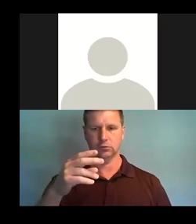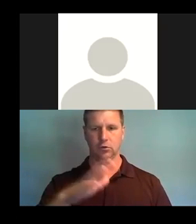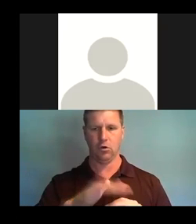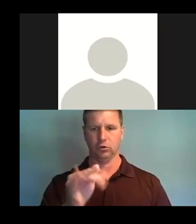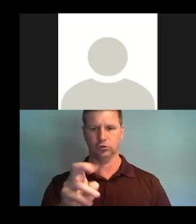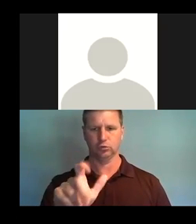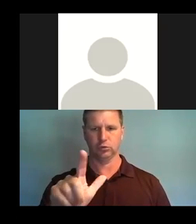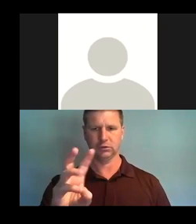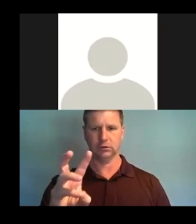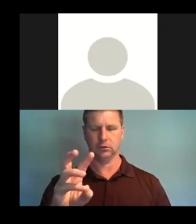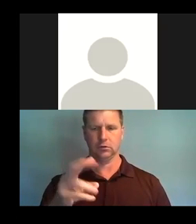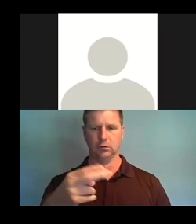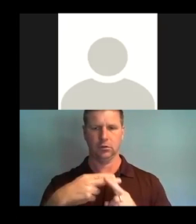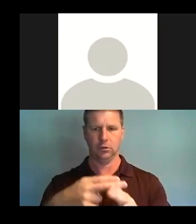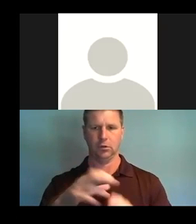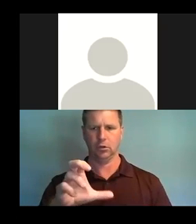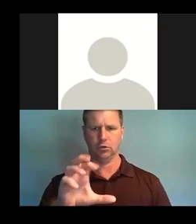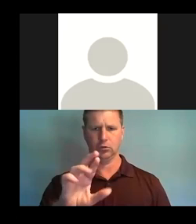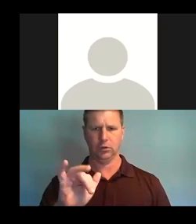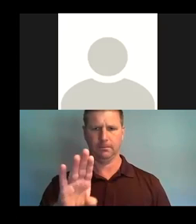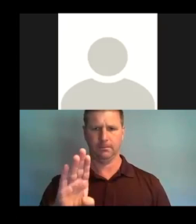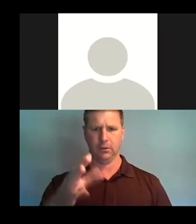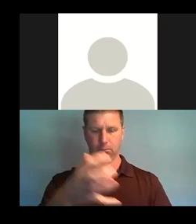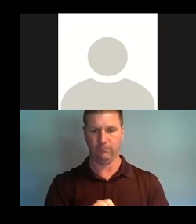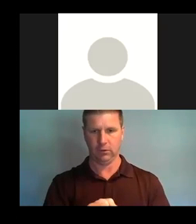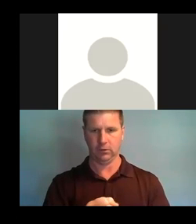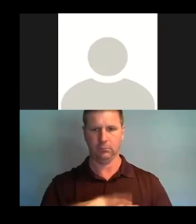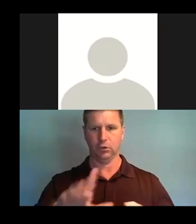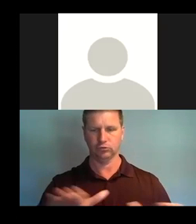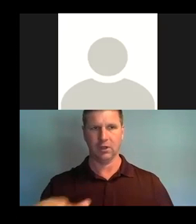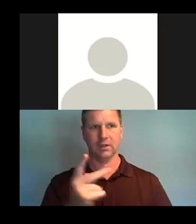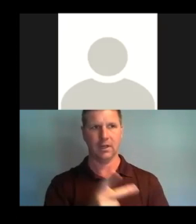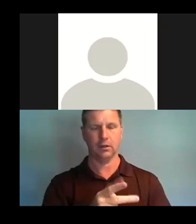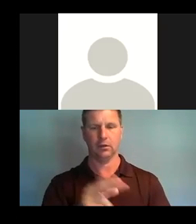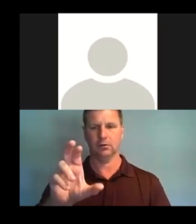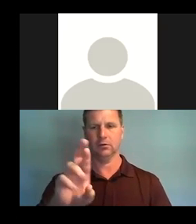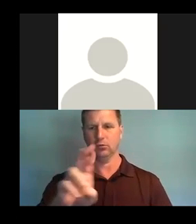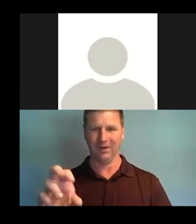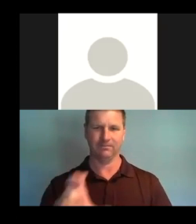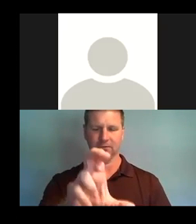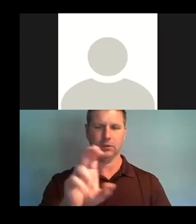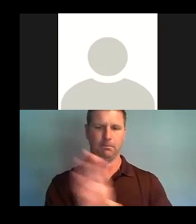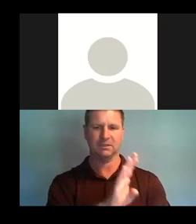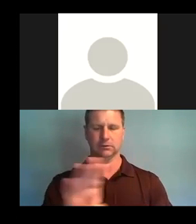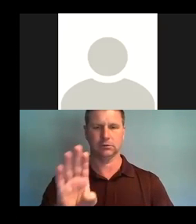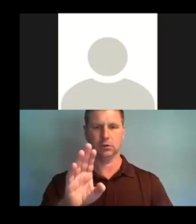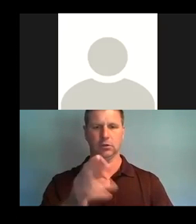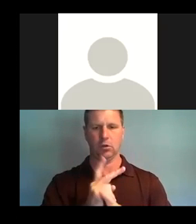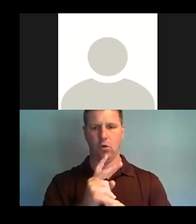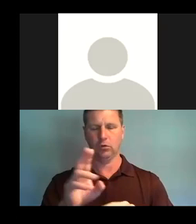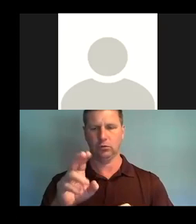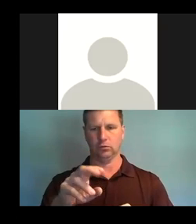26th. It's called CRIB as an abbreviation, but it is the Child Care Reinvestment Business Loan Program. It'll be